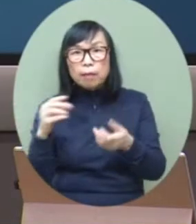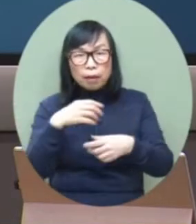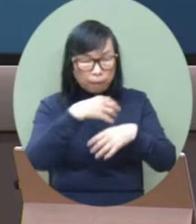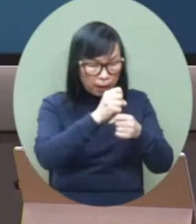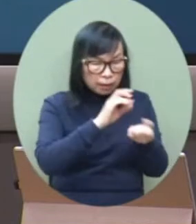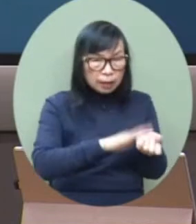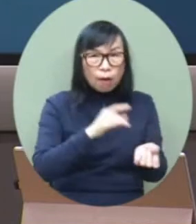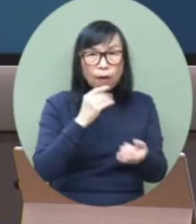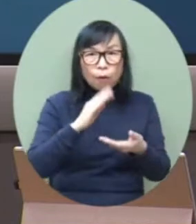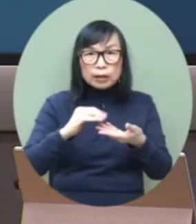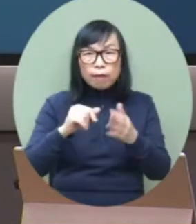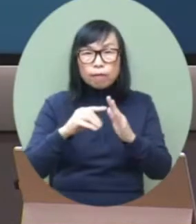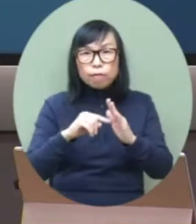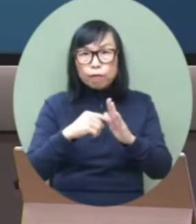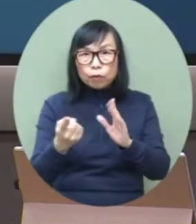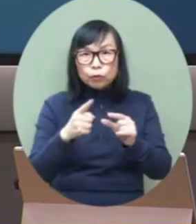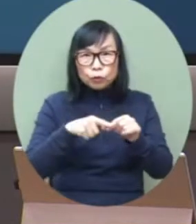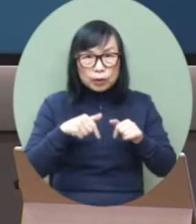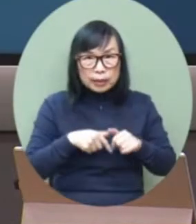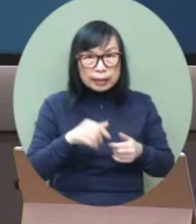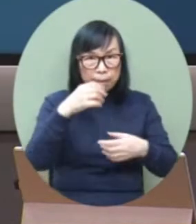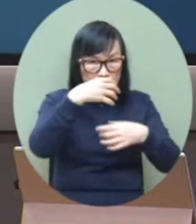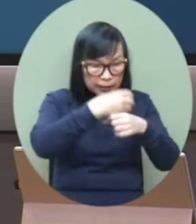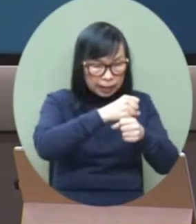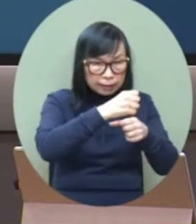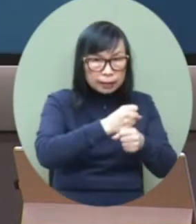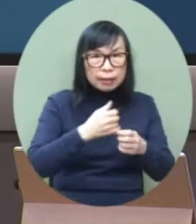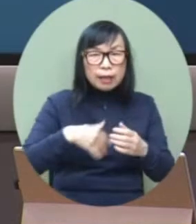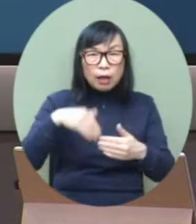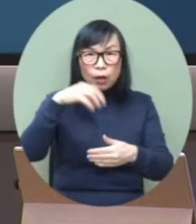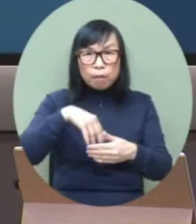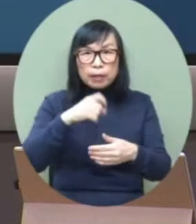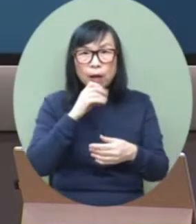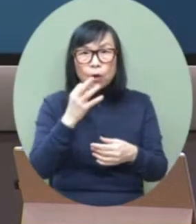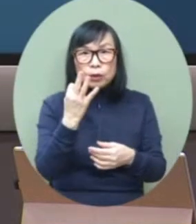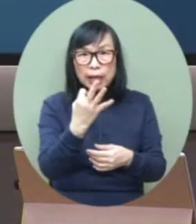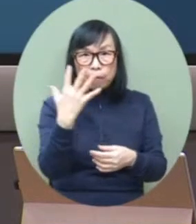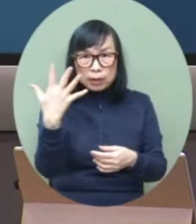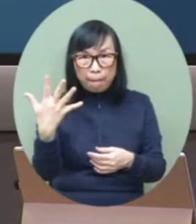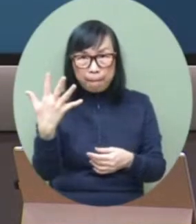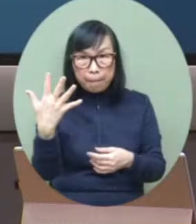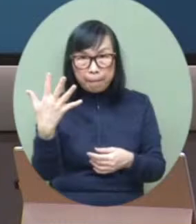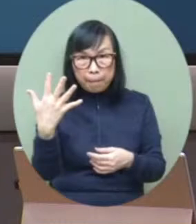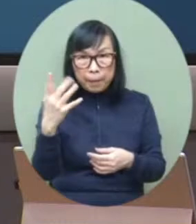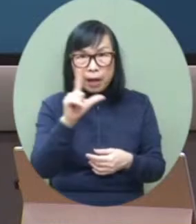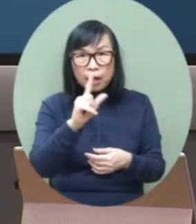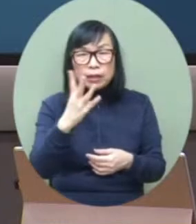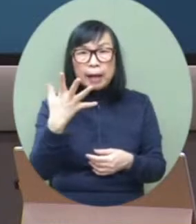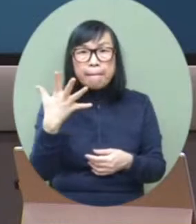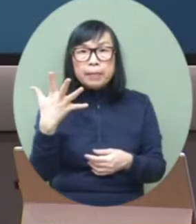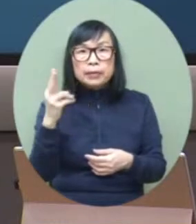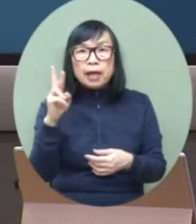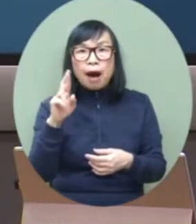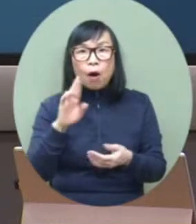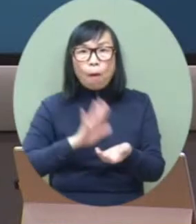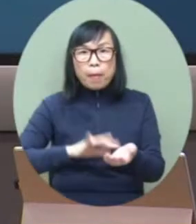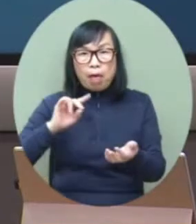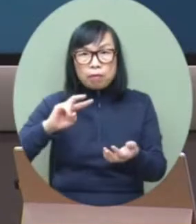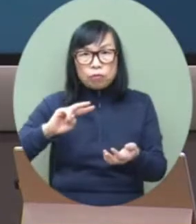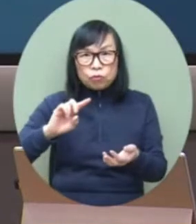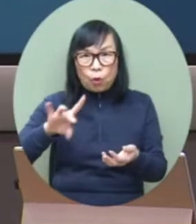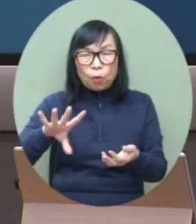the 3,440 cases tested by the CHP, 35